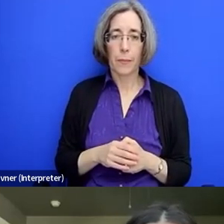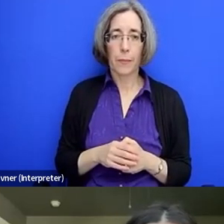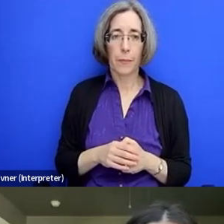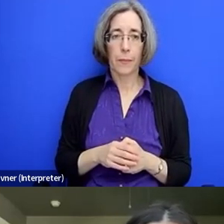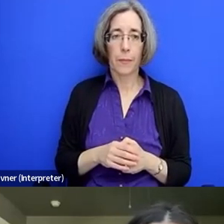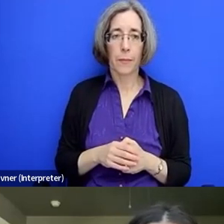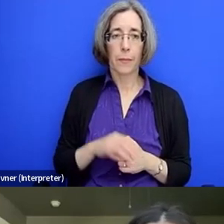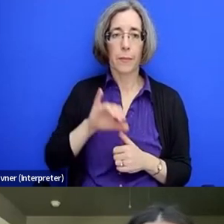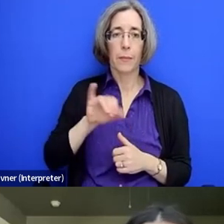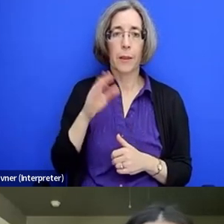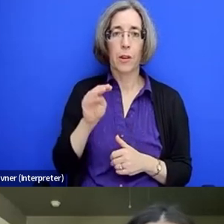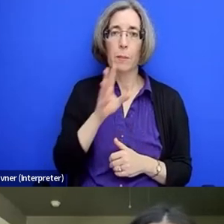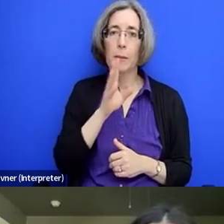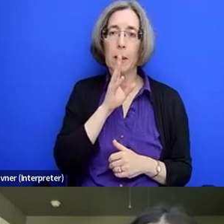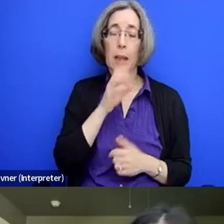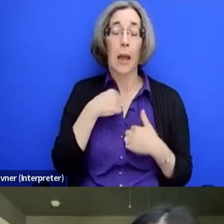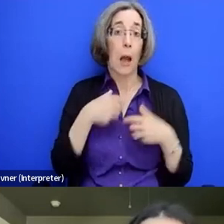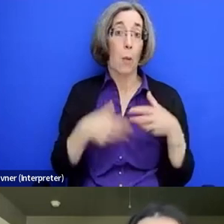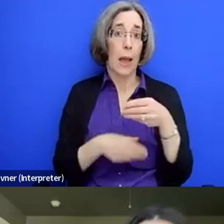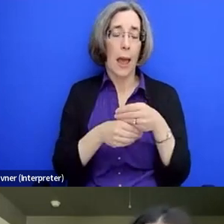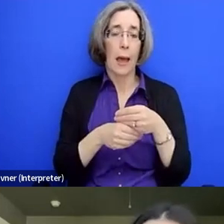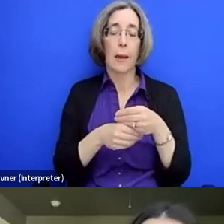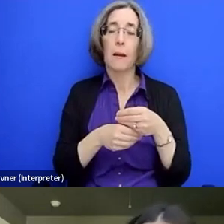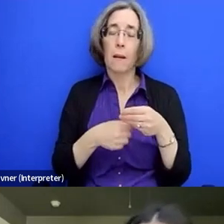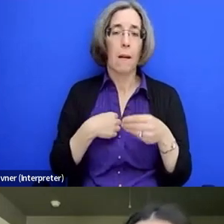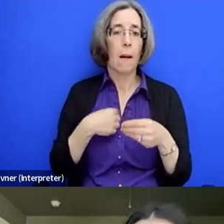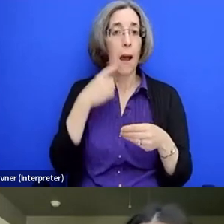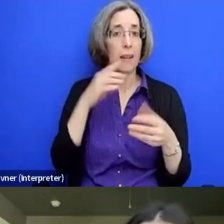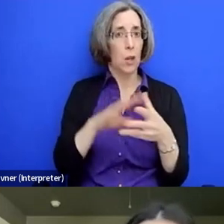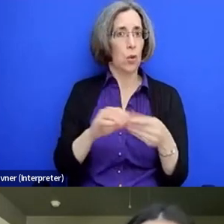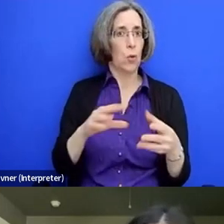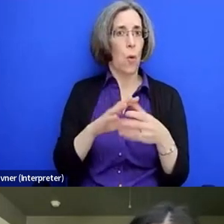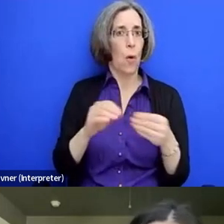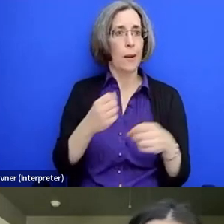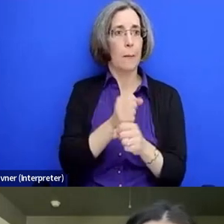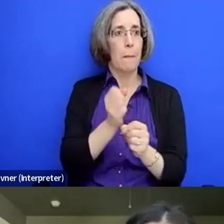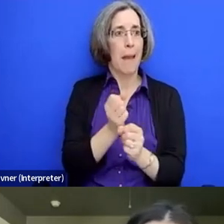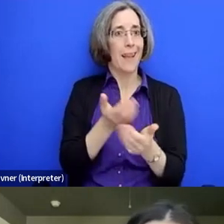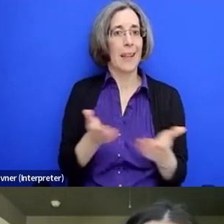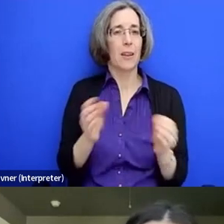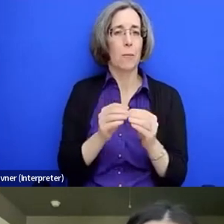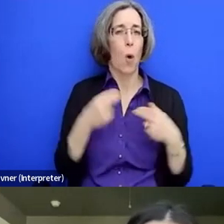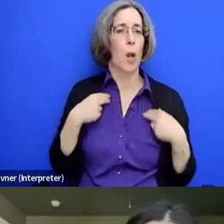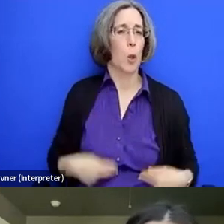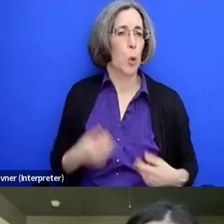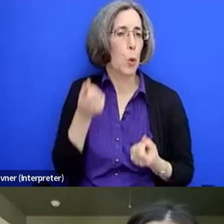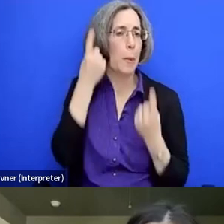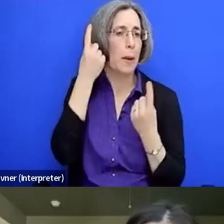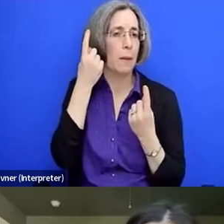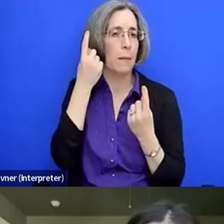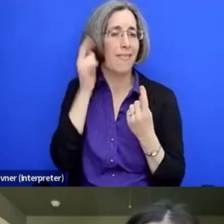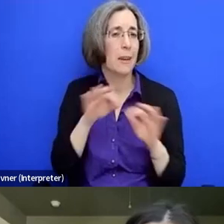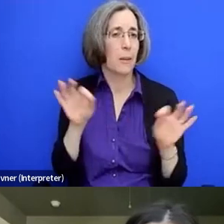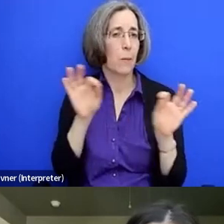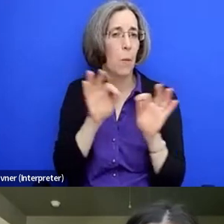I'll add, I think there's a real humanizing power to stories, which I think is particularly important in this space. One of the questions that came up